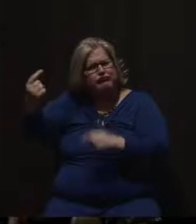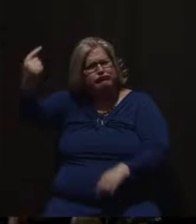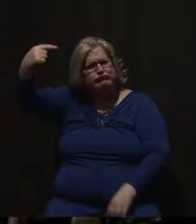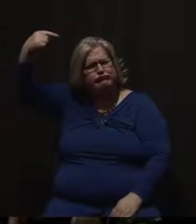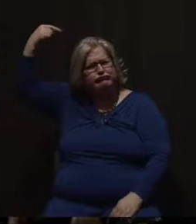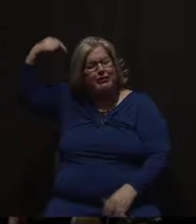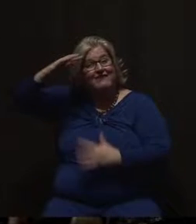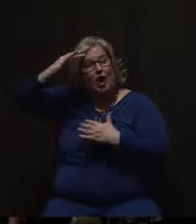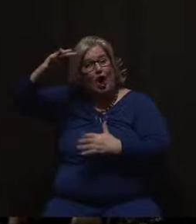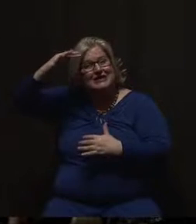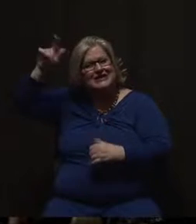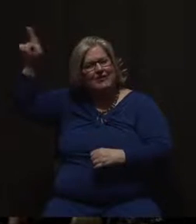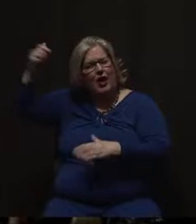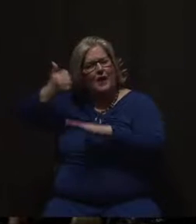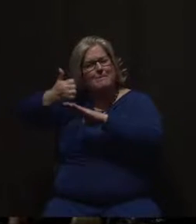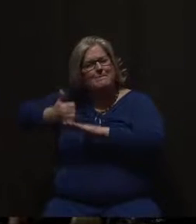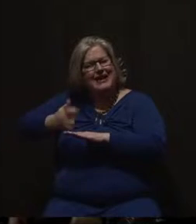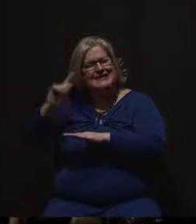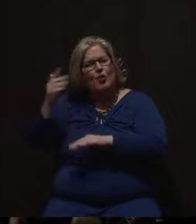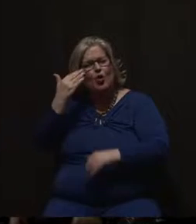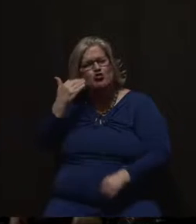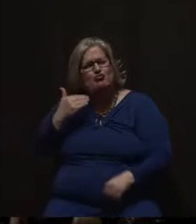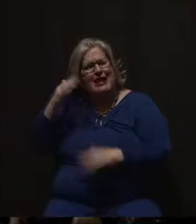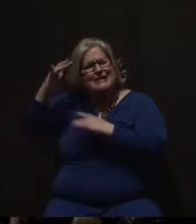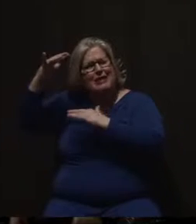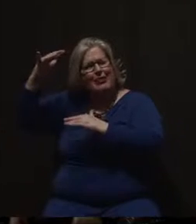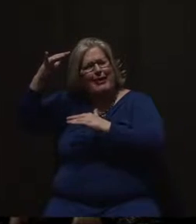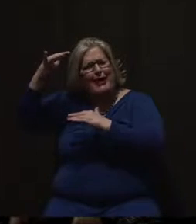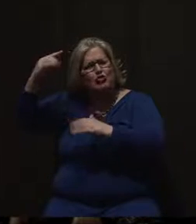put the basis for race theory.